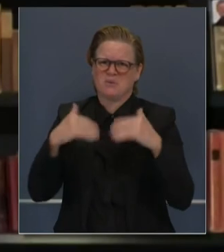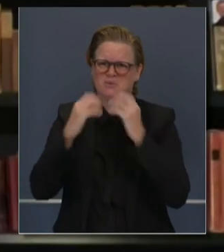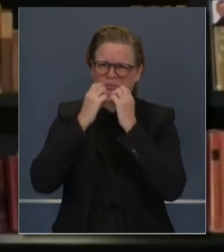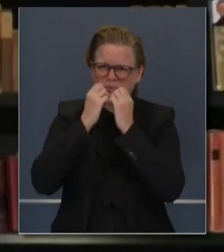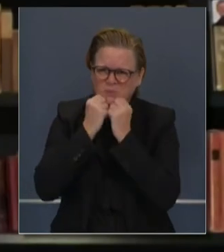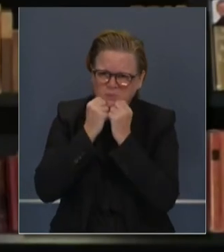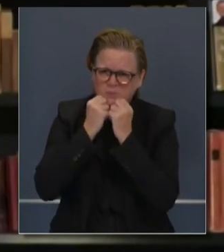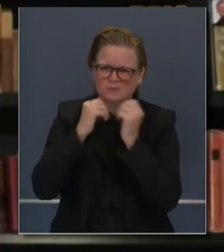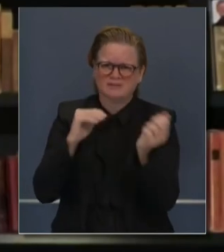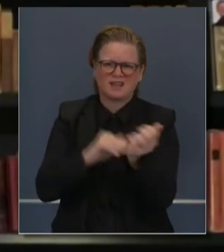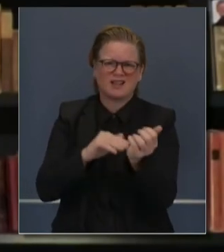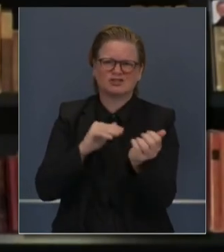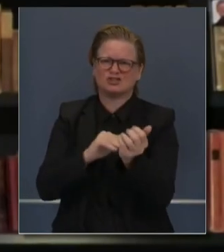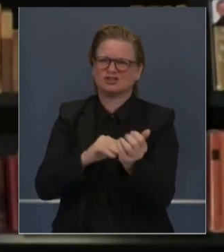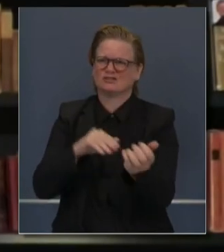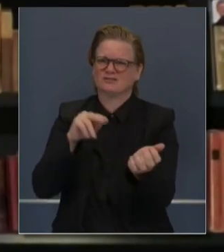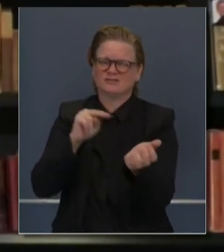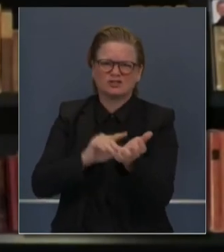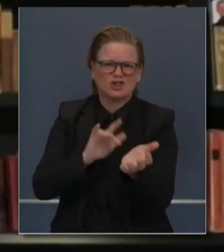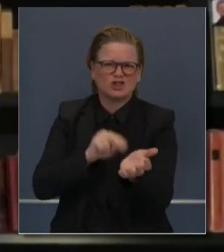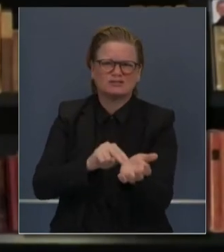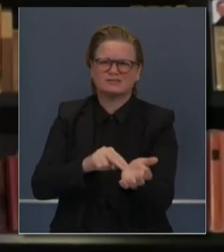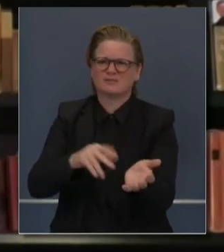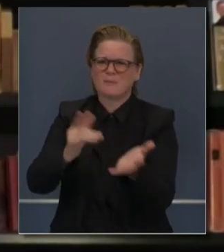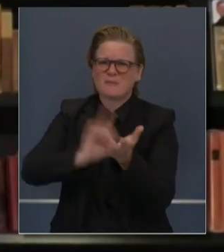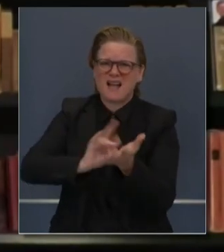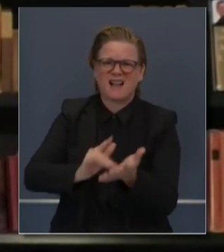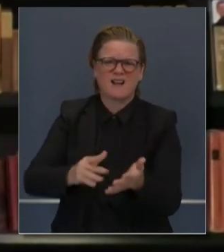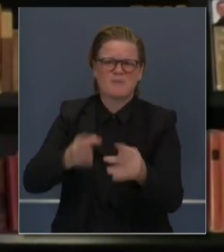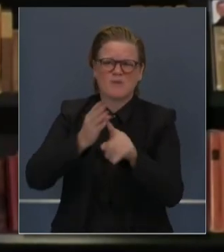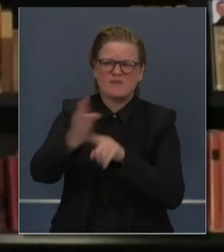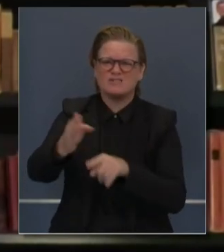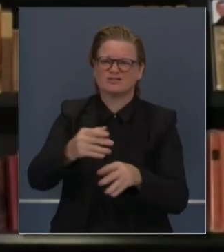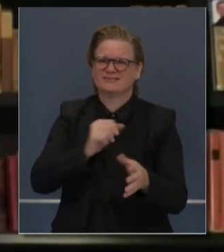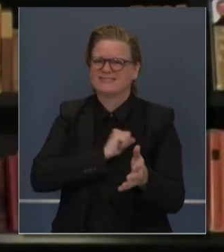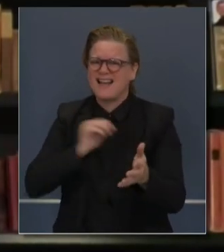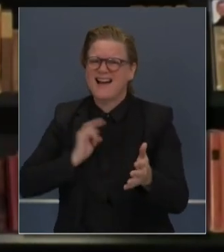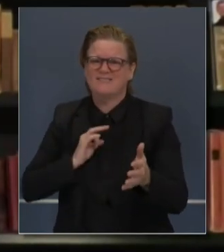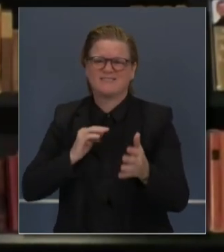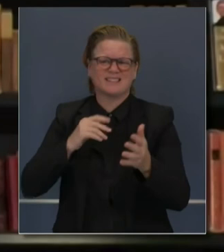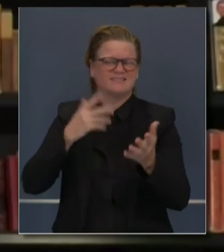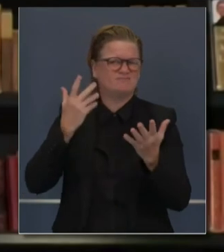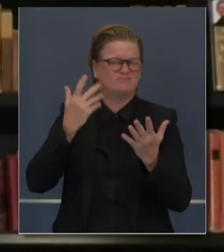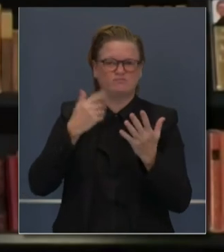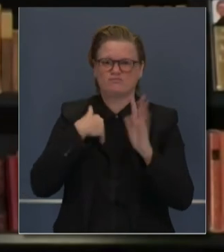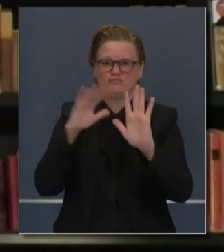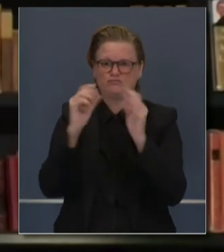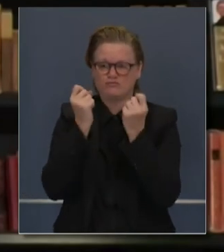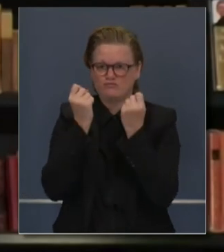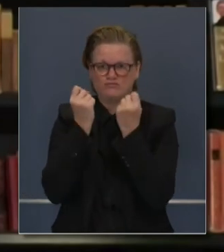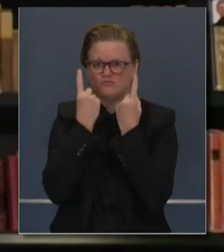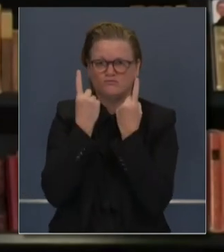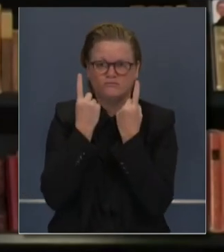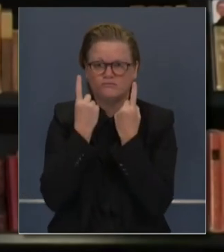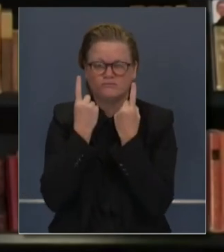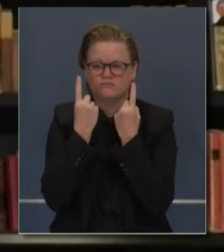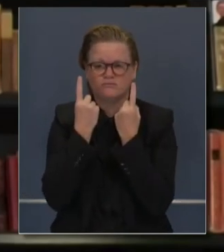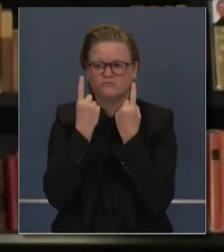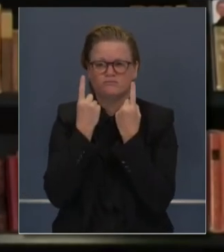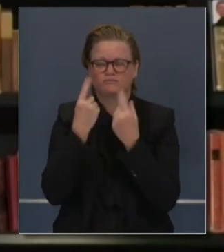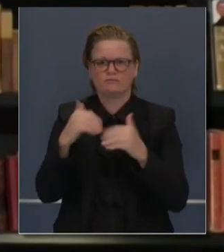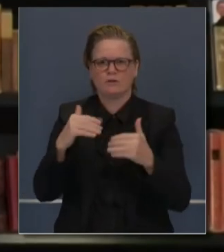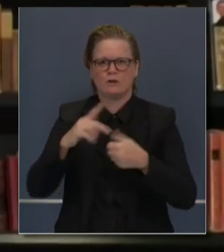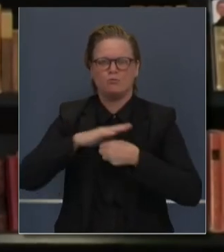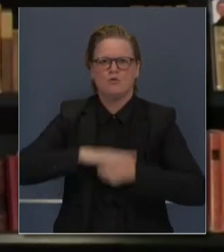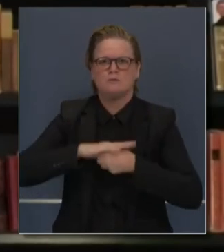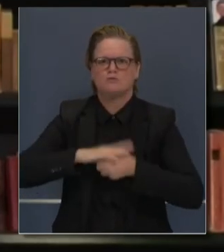cannot underscore the significance of your question in terms of the stress and pressure these frontline workers